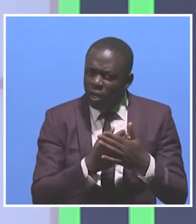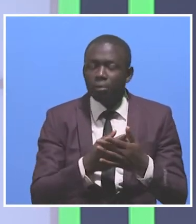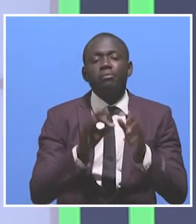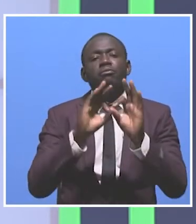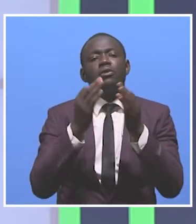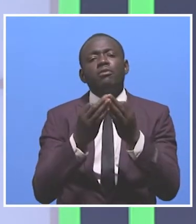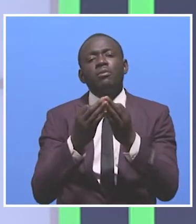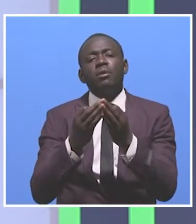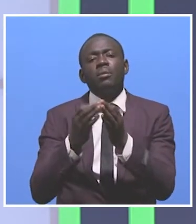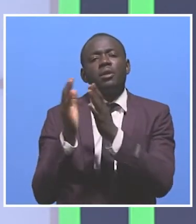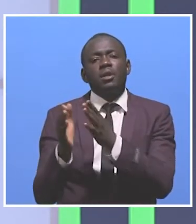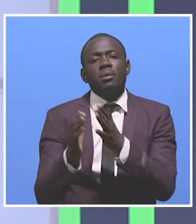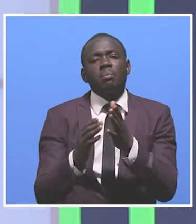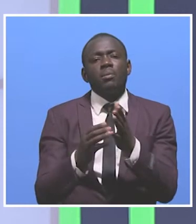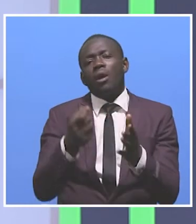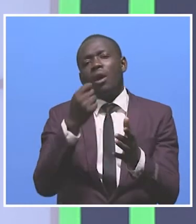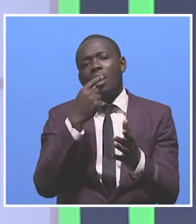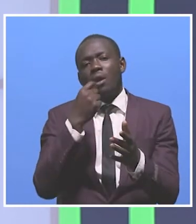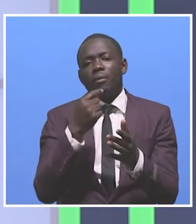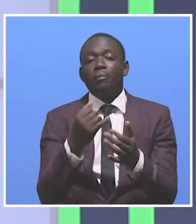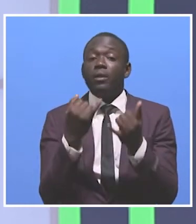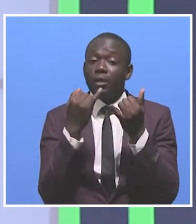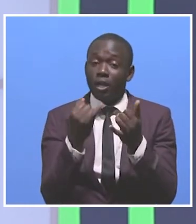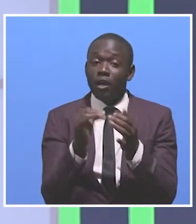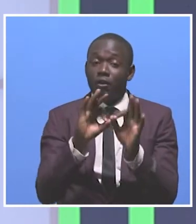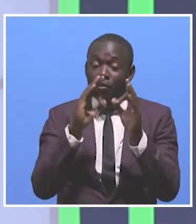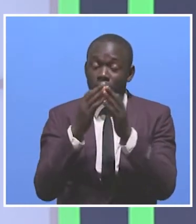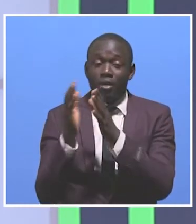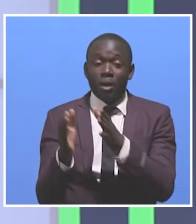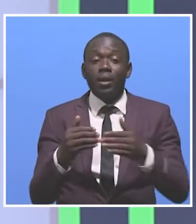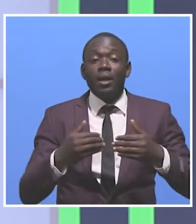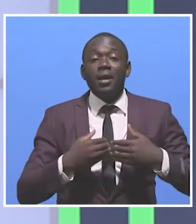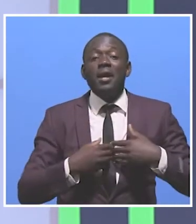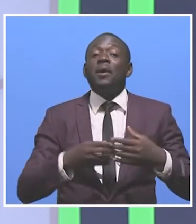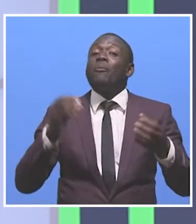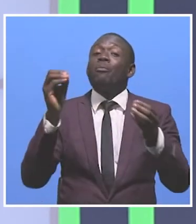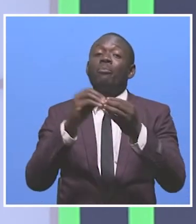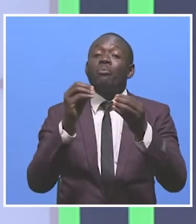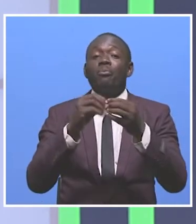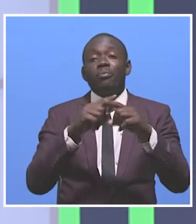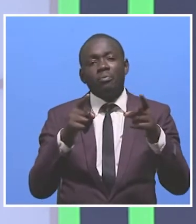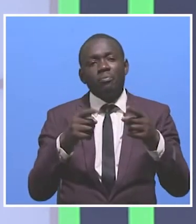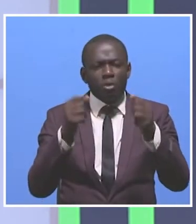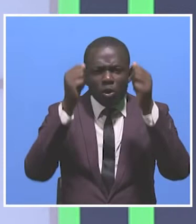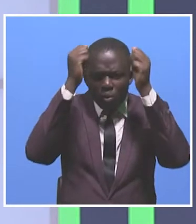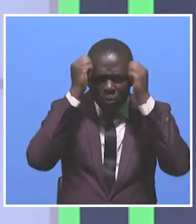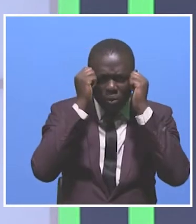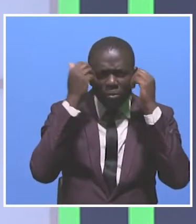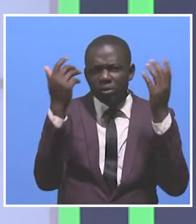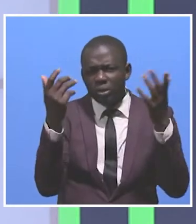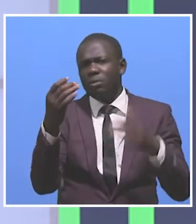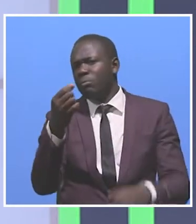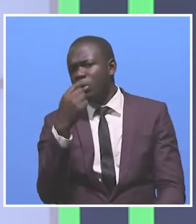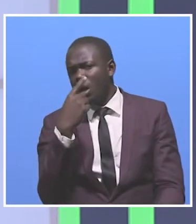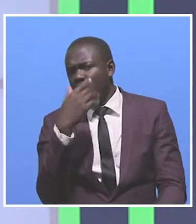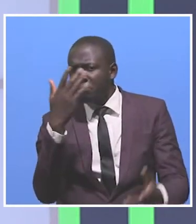contraception. Yes. Now, there are many methods of contraception. You can be talking about condoms. You can be talking about the tablets they can drink.